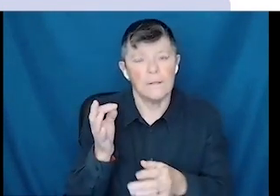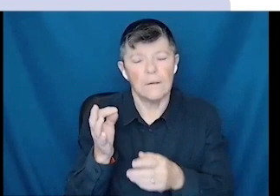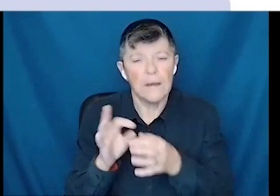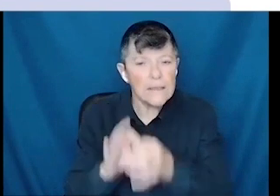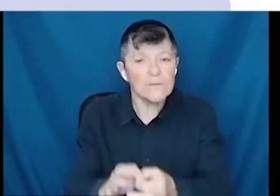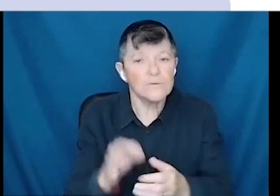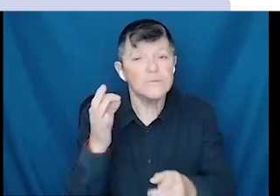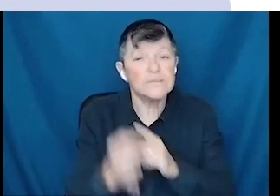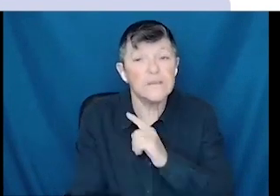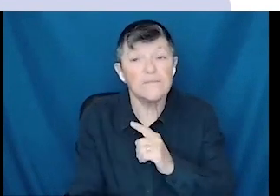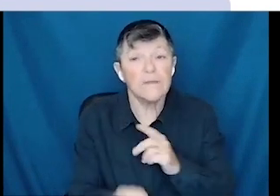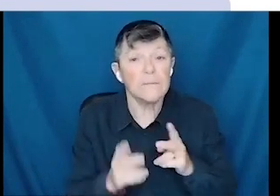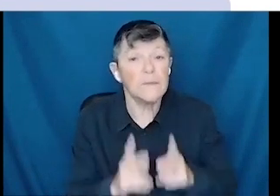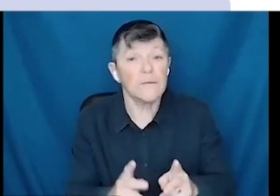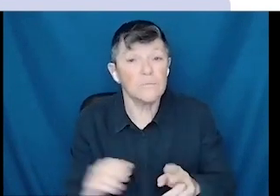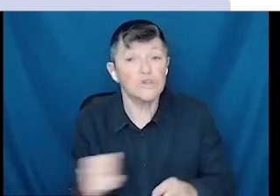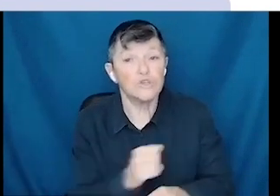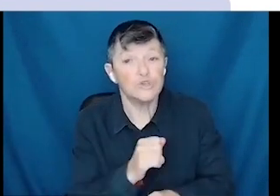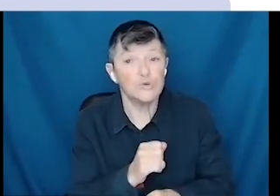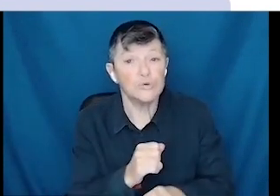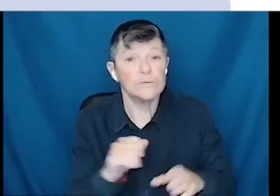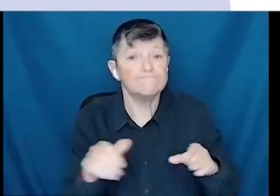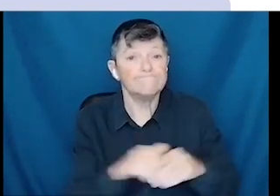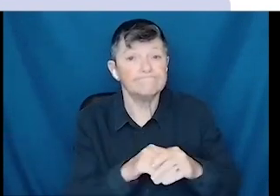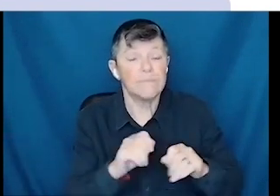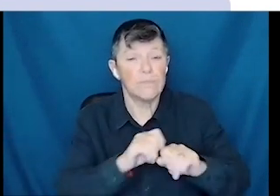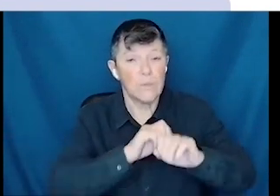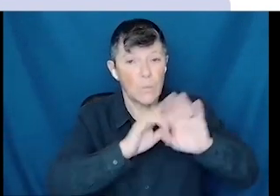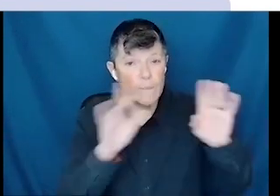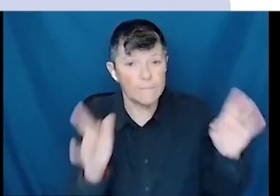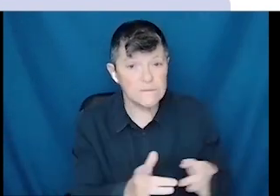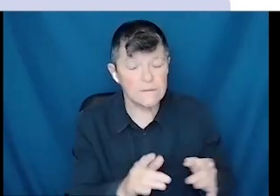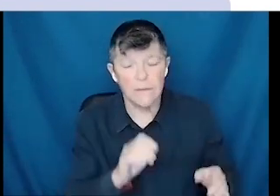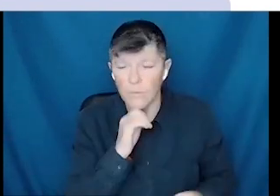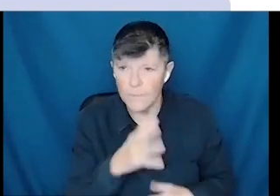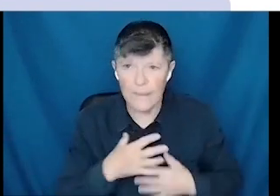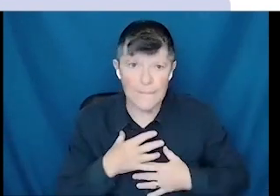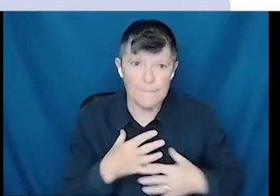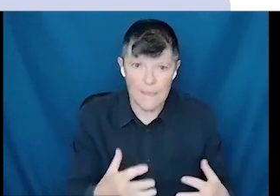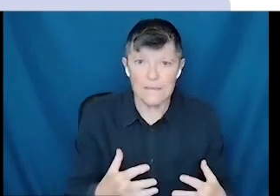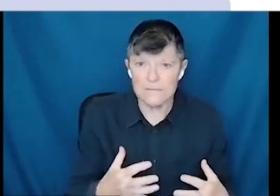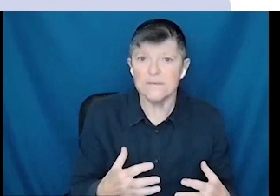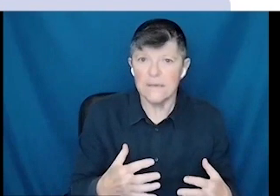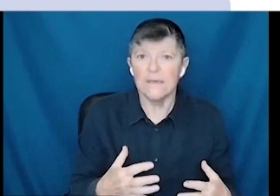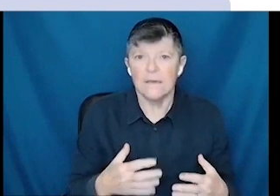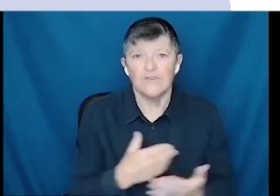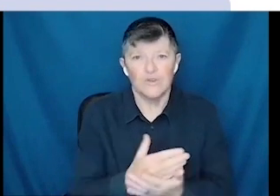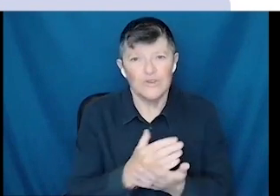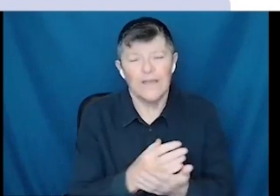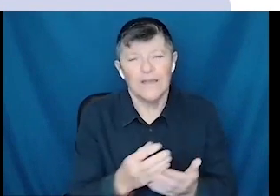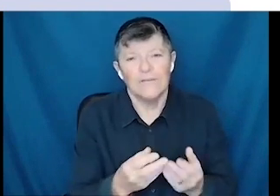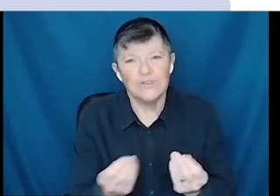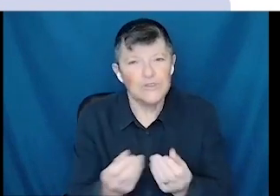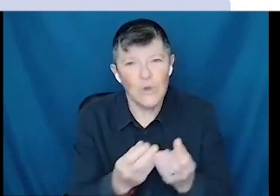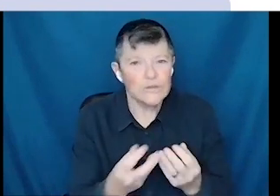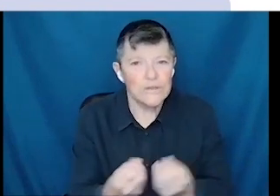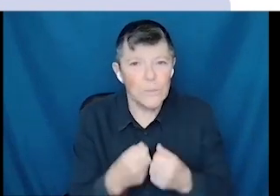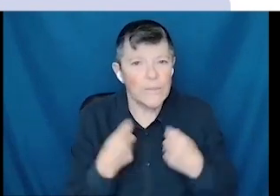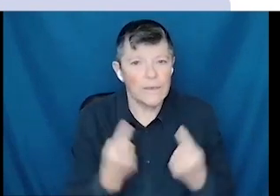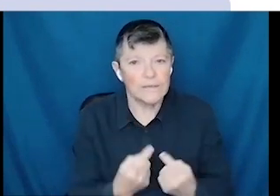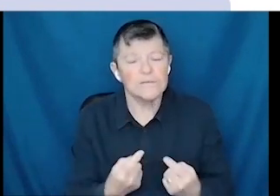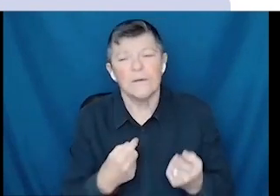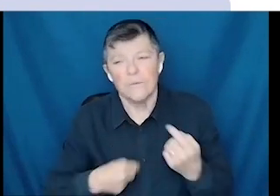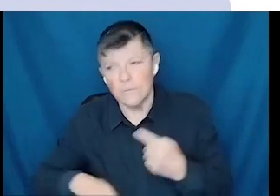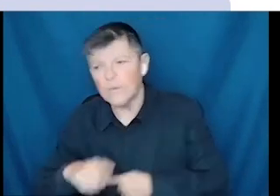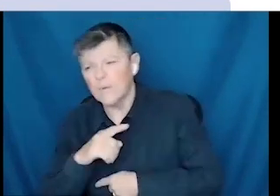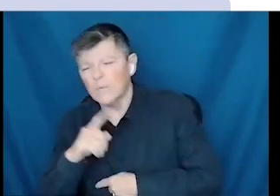featuring on the website. That would be amazing if you shared such resources with us, and we would just be checking if it's high